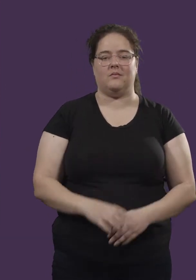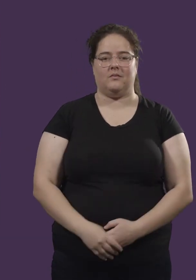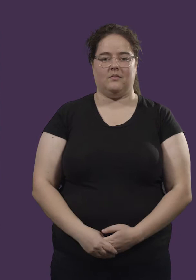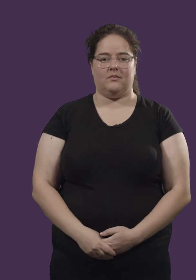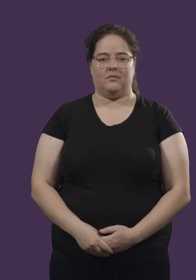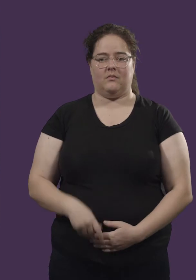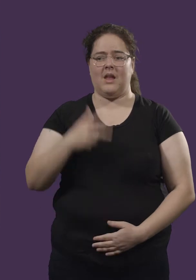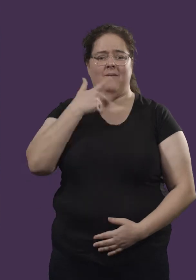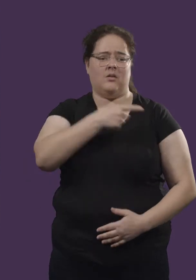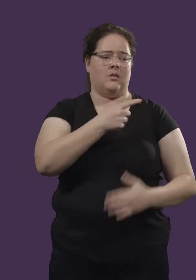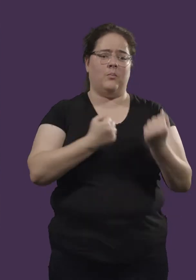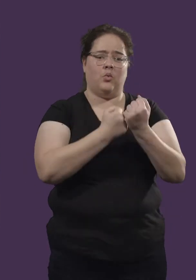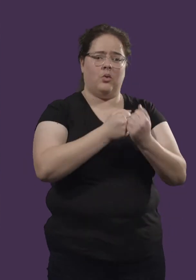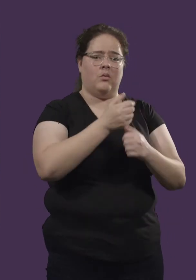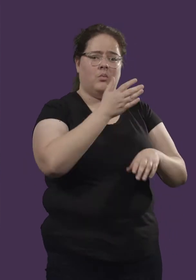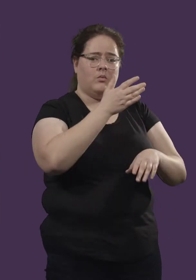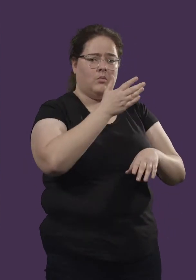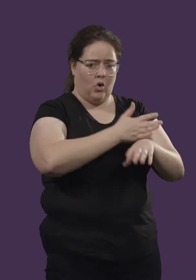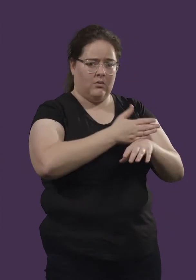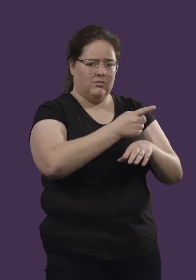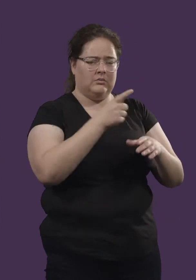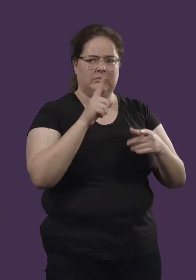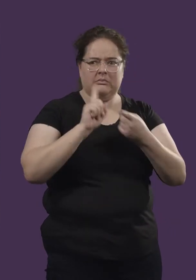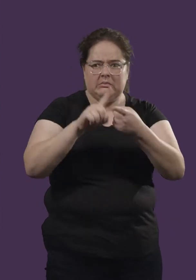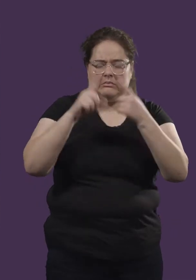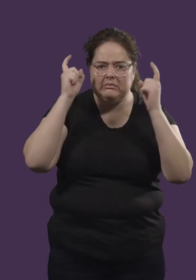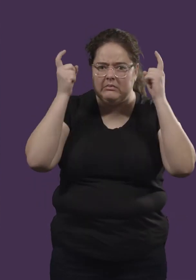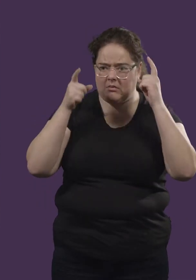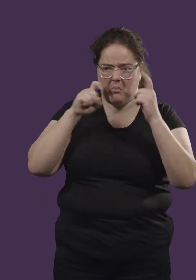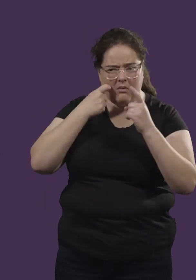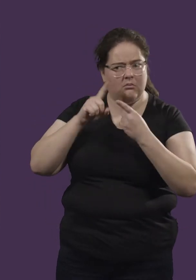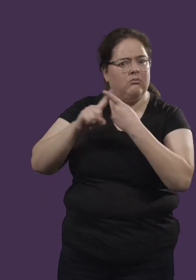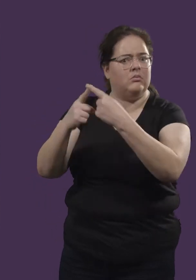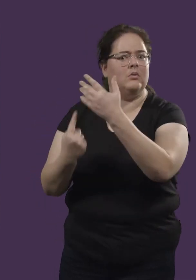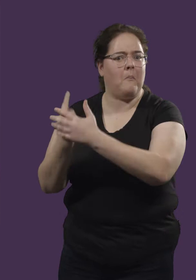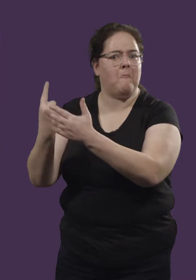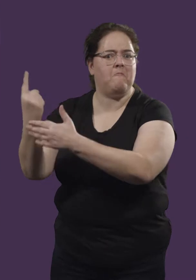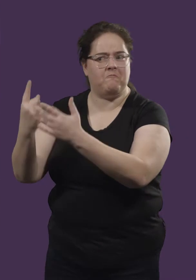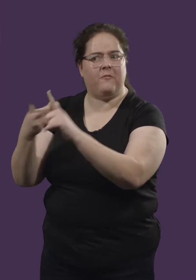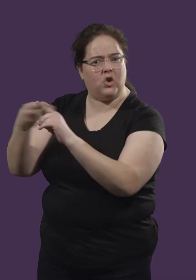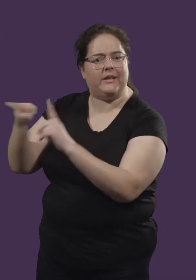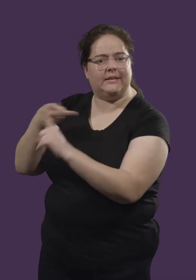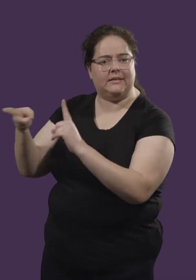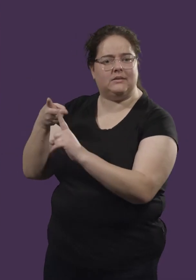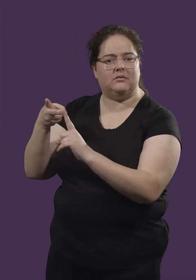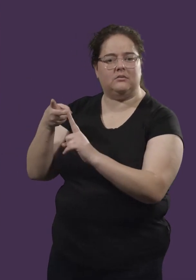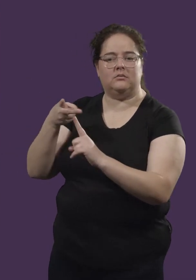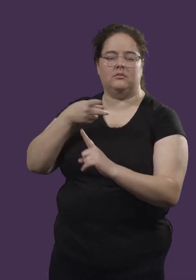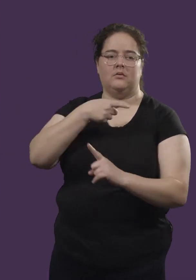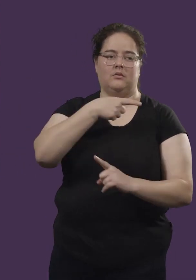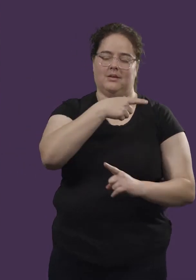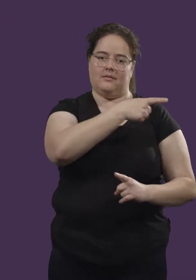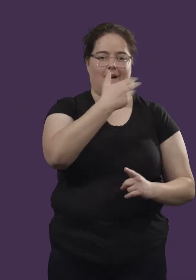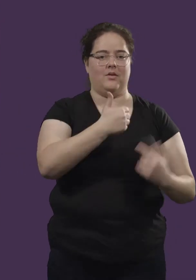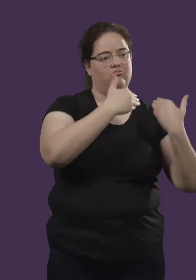it's imminent, that they are still concerned that violence may occur, they have a duty of care to report